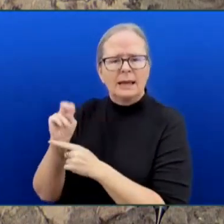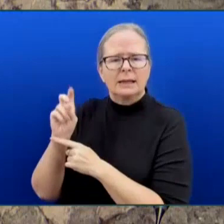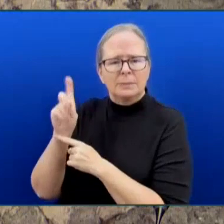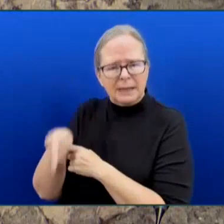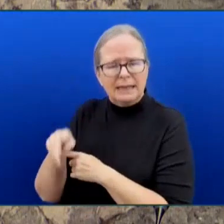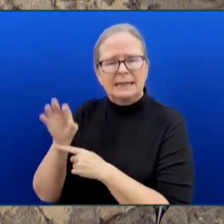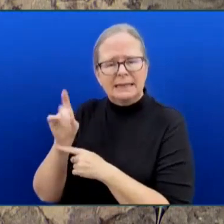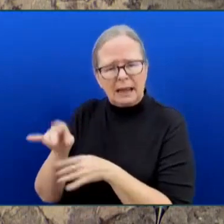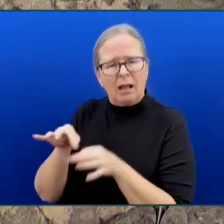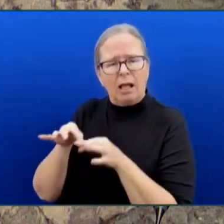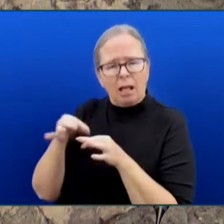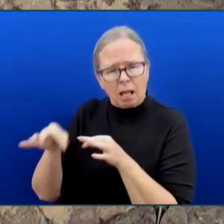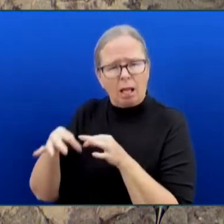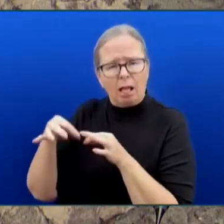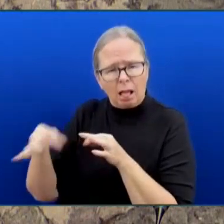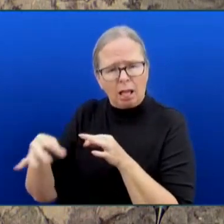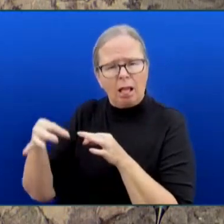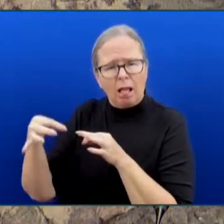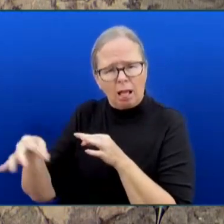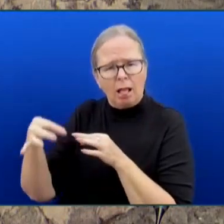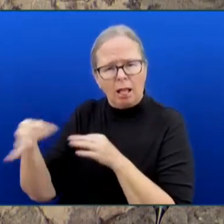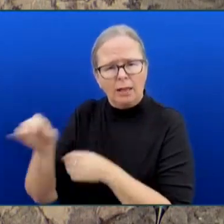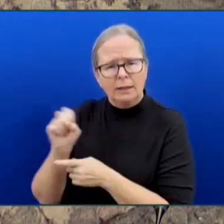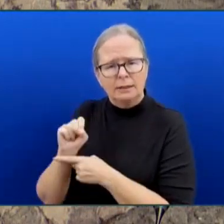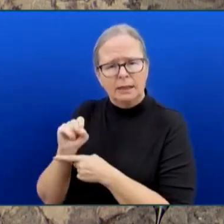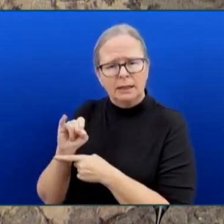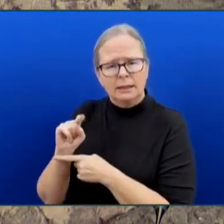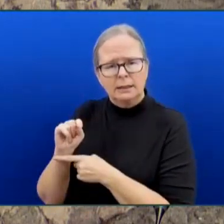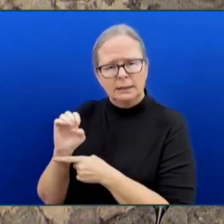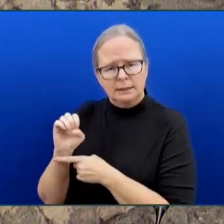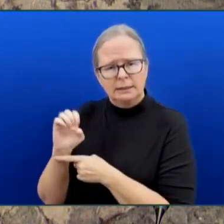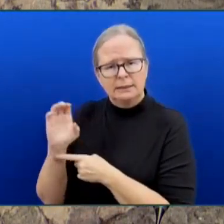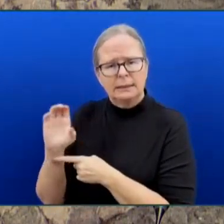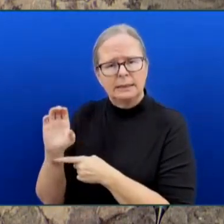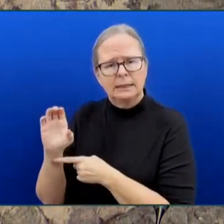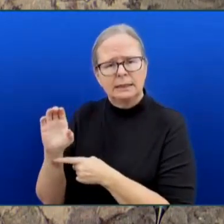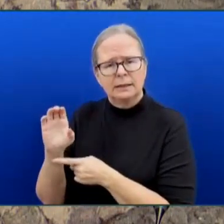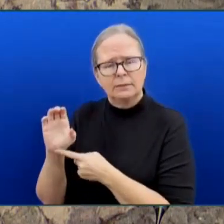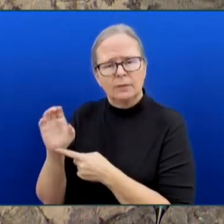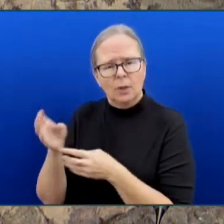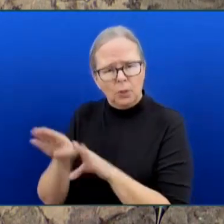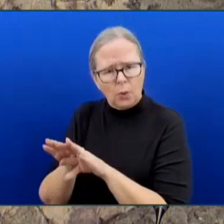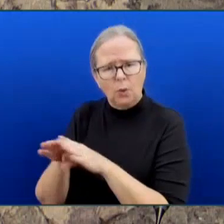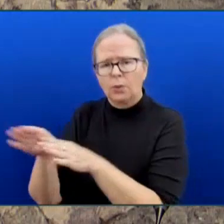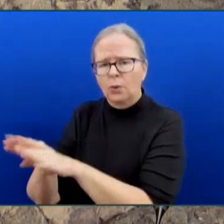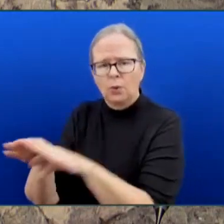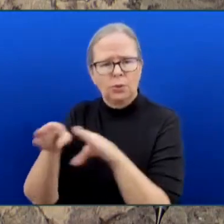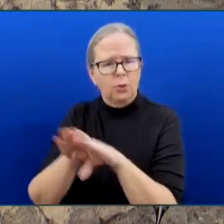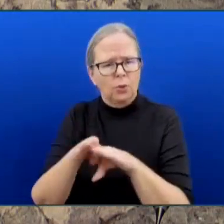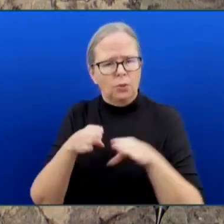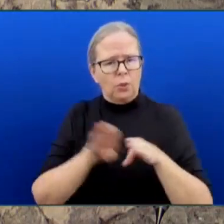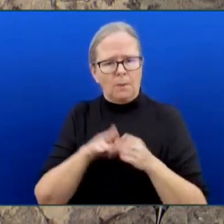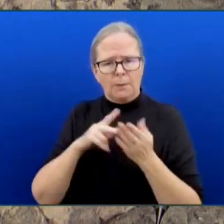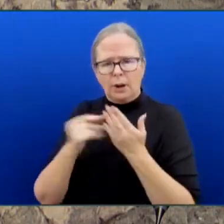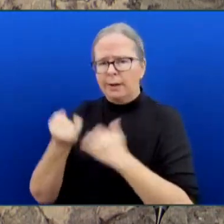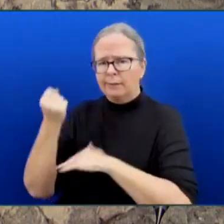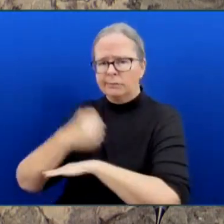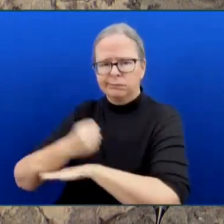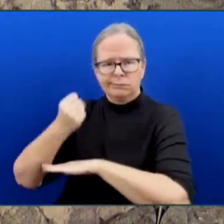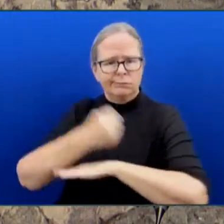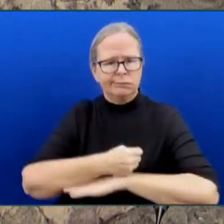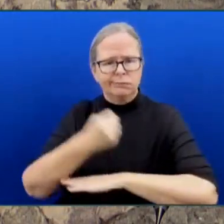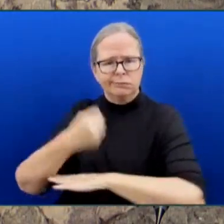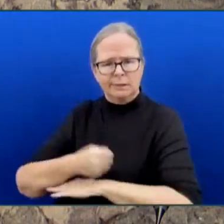clean energy projects, mainly IPPs, and now they don't have enough power, and now they're in panic mode. The minister writes she